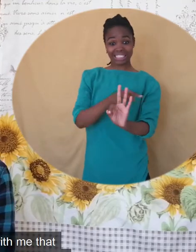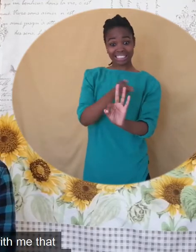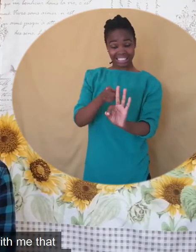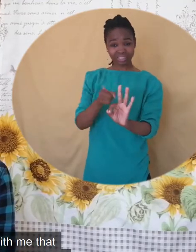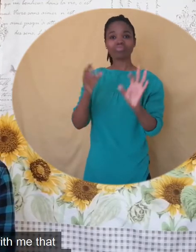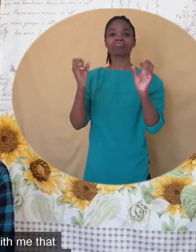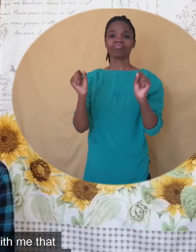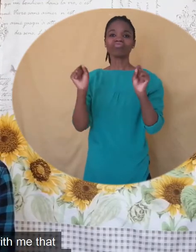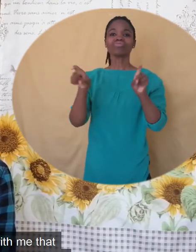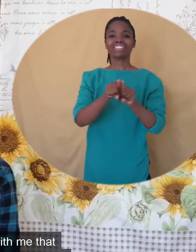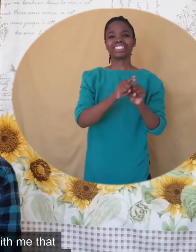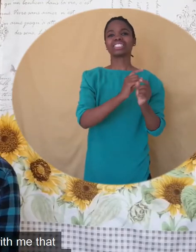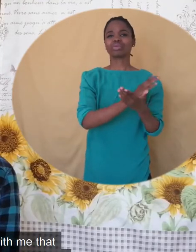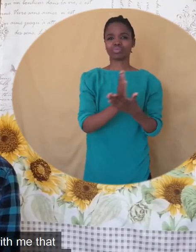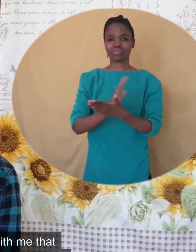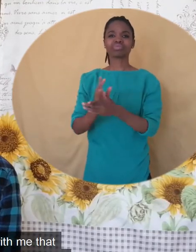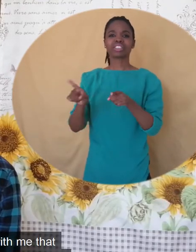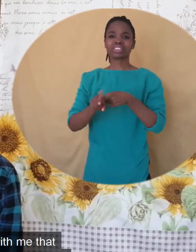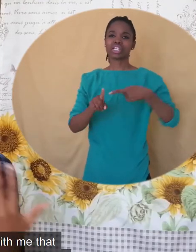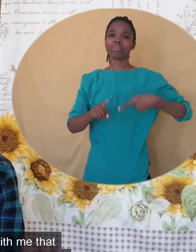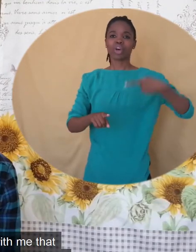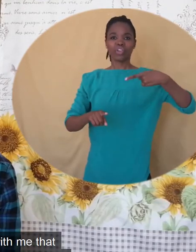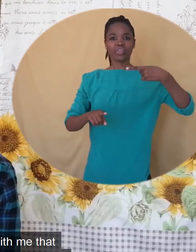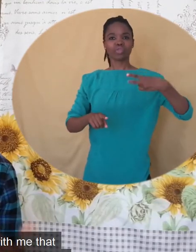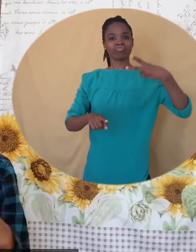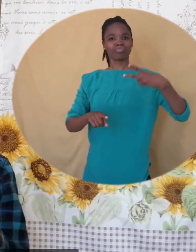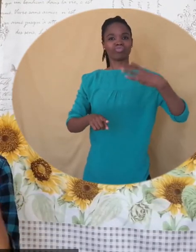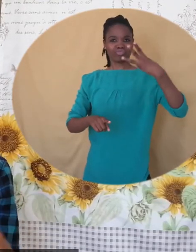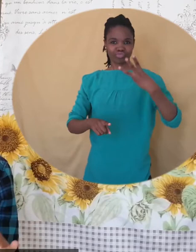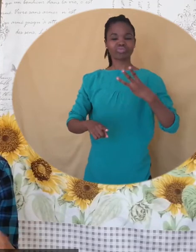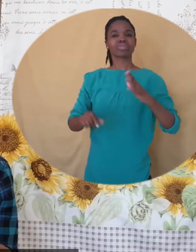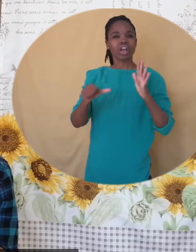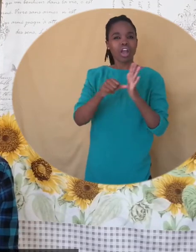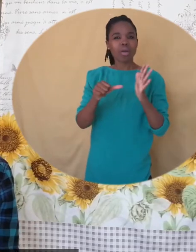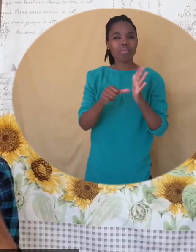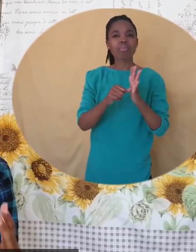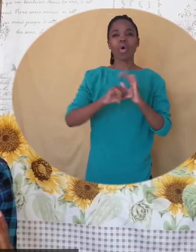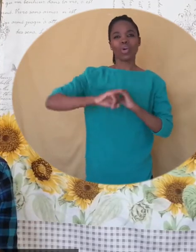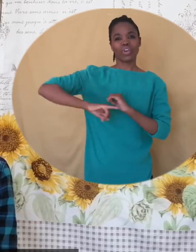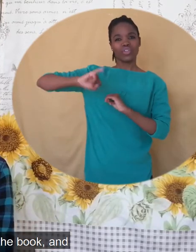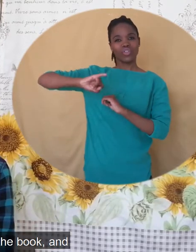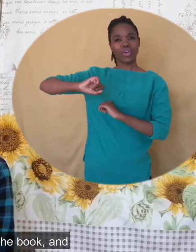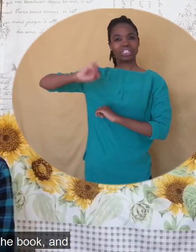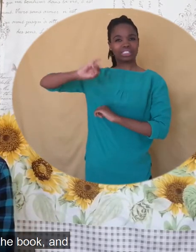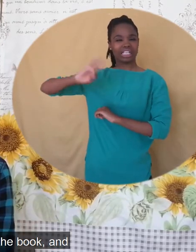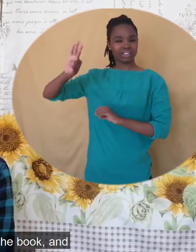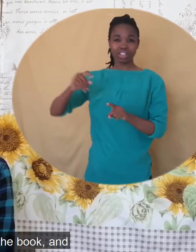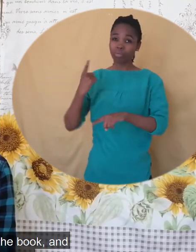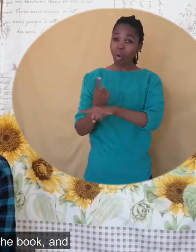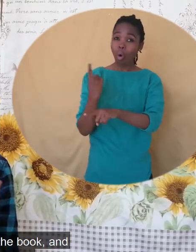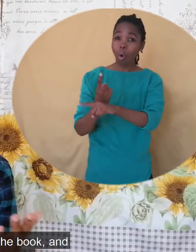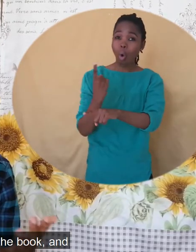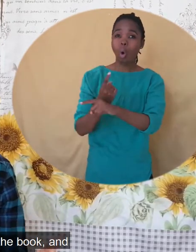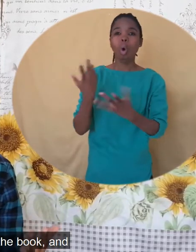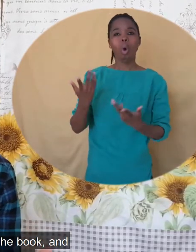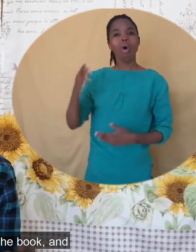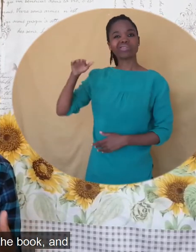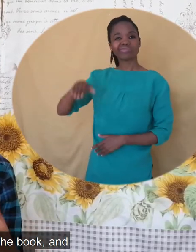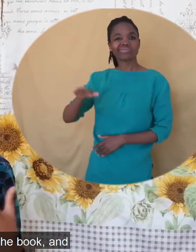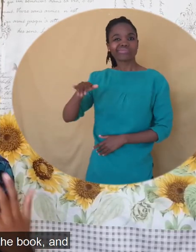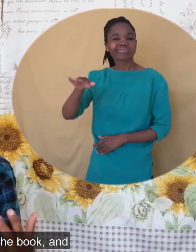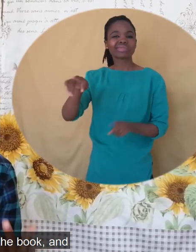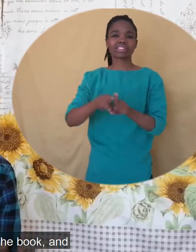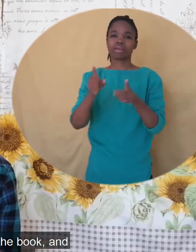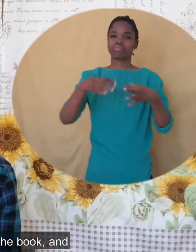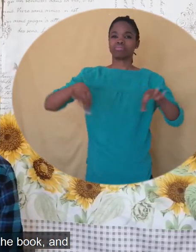here with me that I'd like to share, and I've ranked the books. I've ranked the books in terms of importance, in terms of how often I read the book